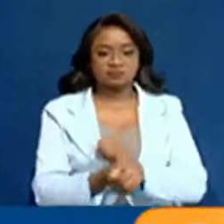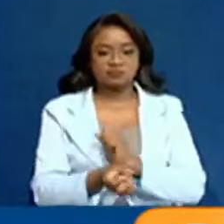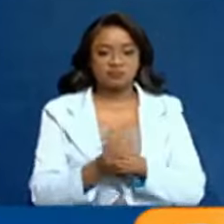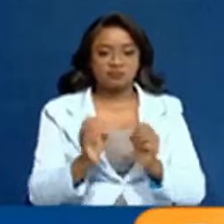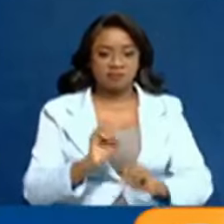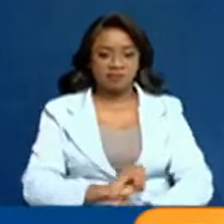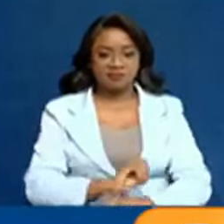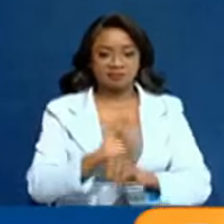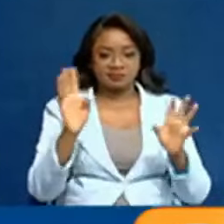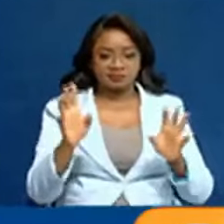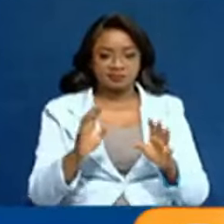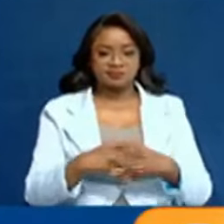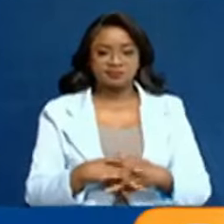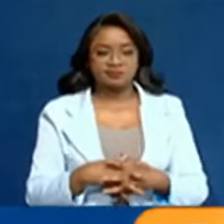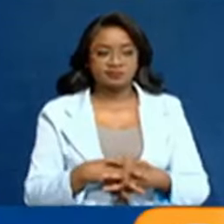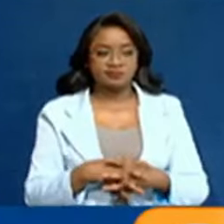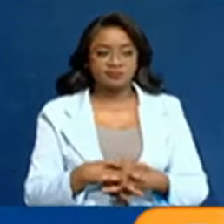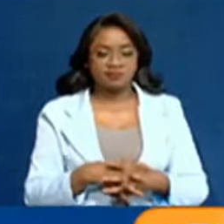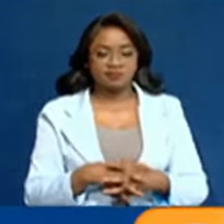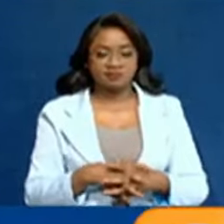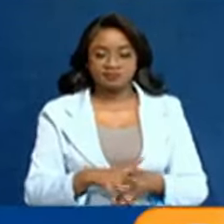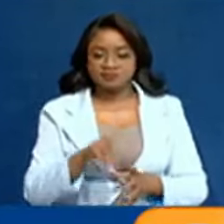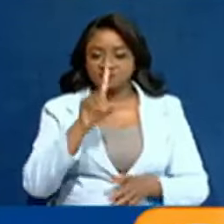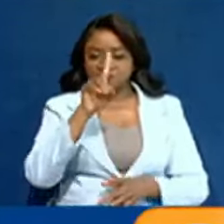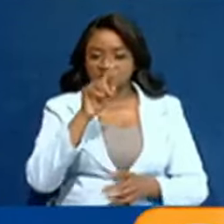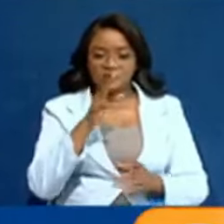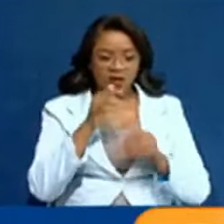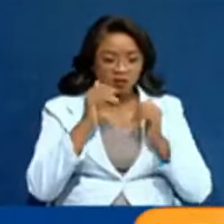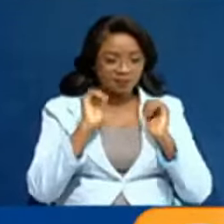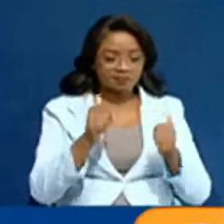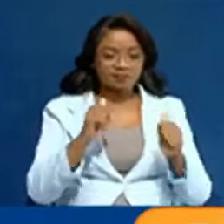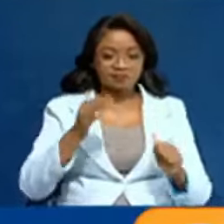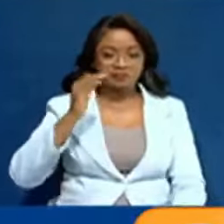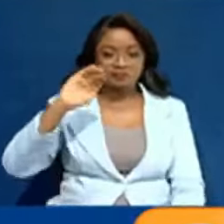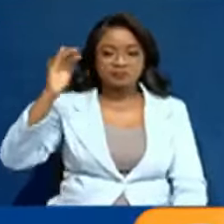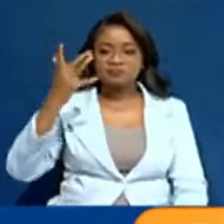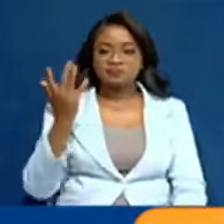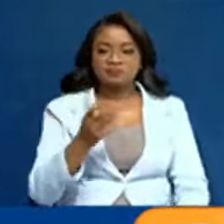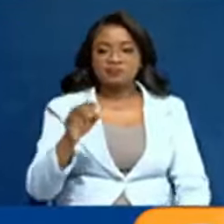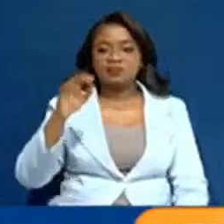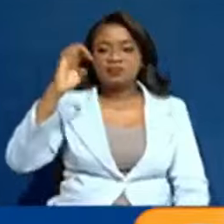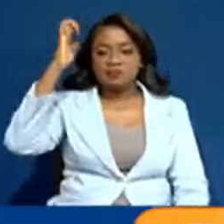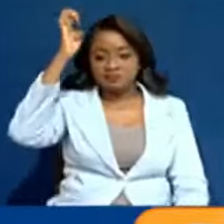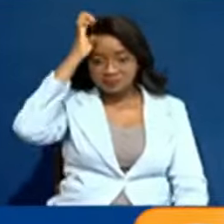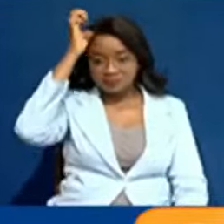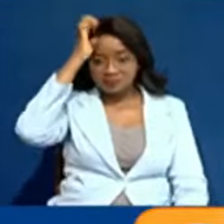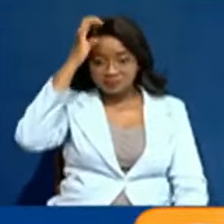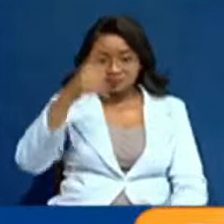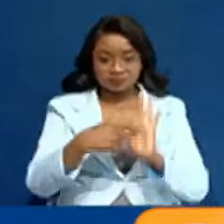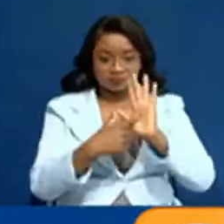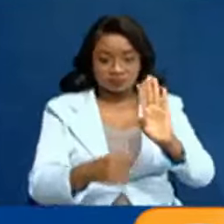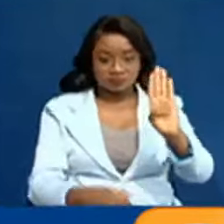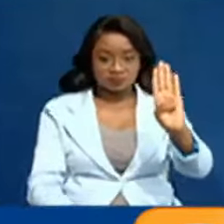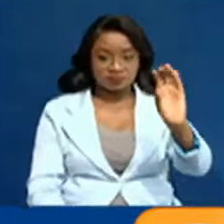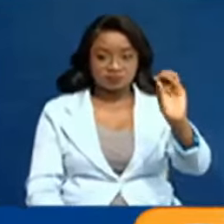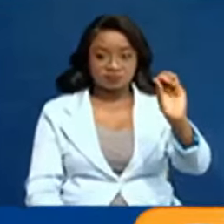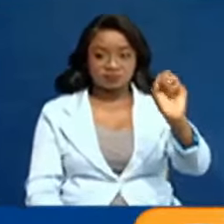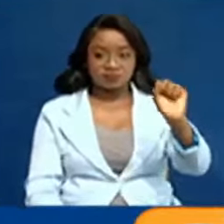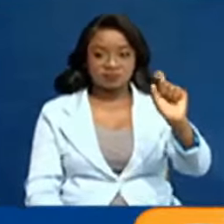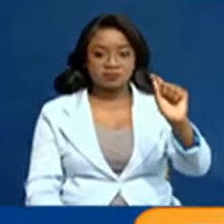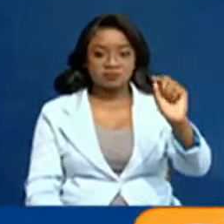sort of a city is Eldoret. Because if you look at Boston, for example, Boston is known because of the